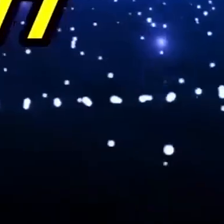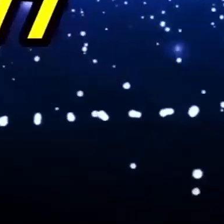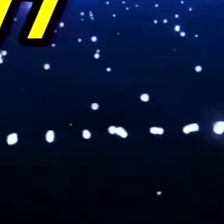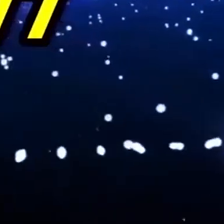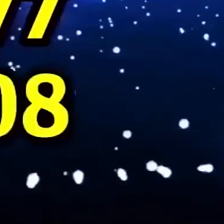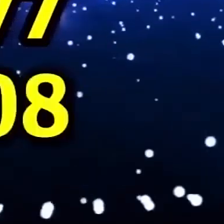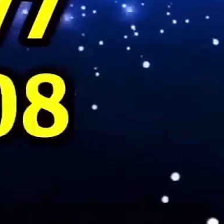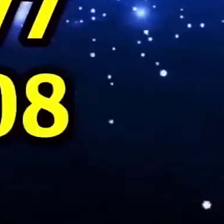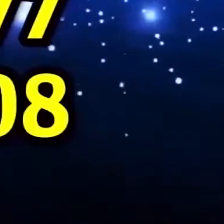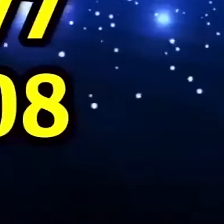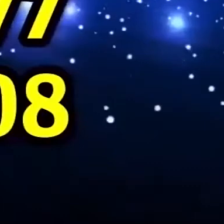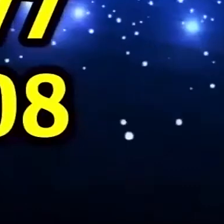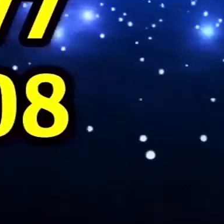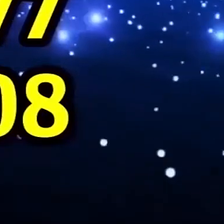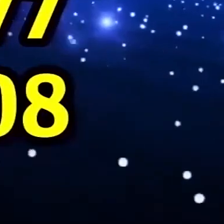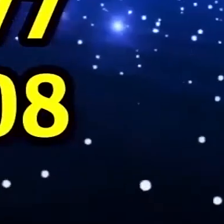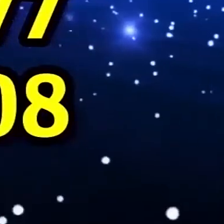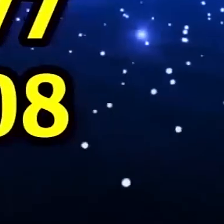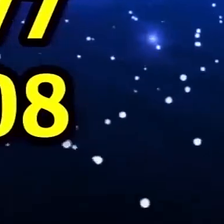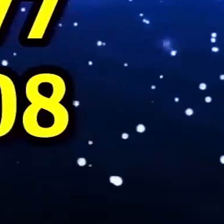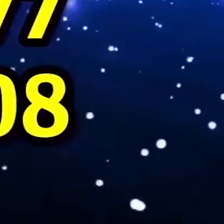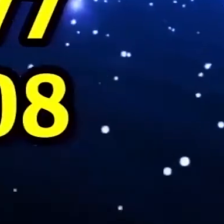+233 209 555 777 or